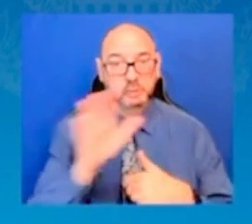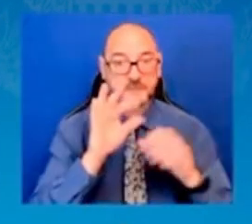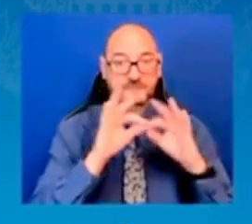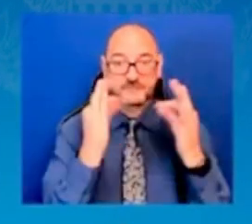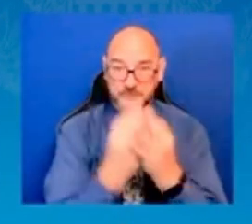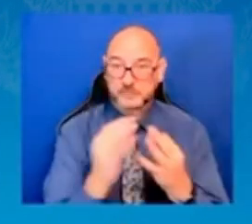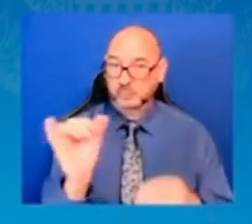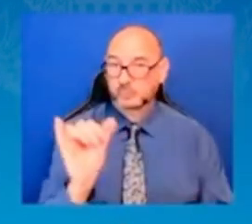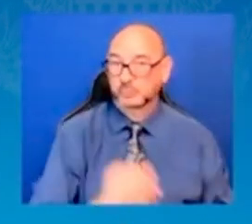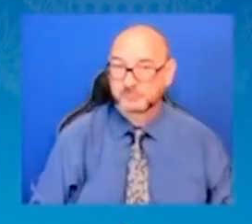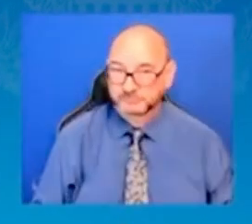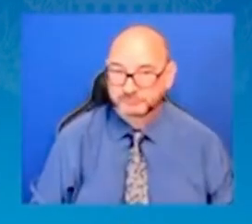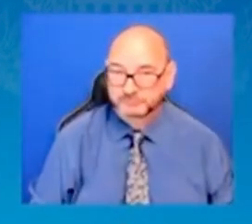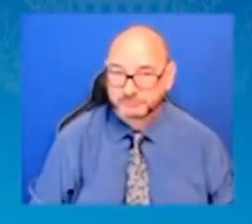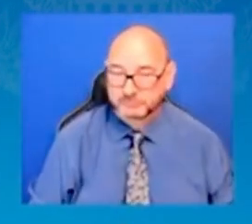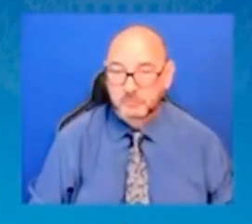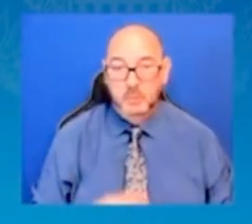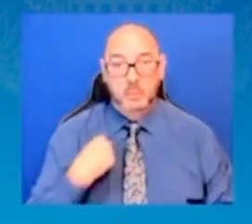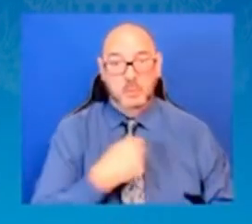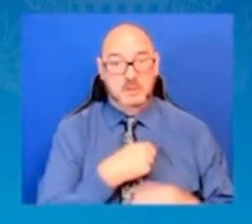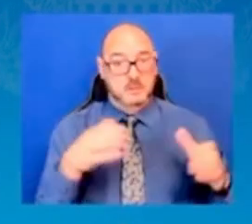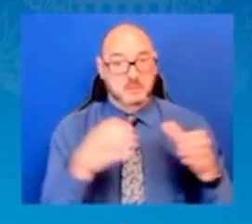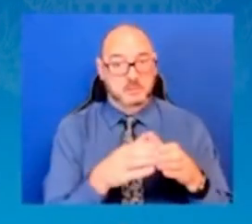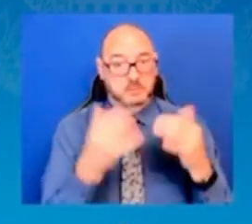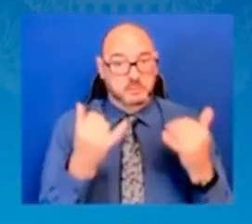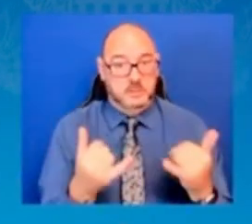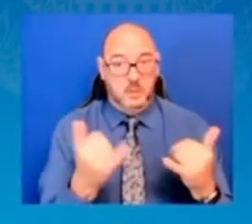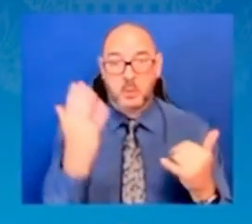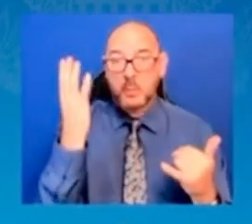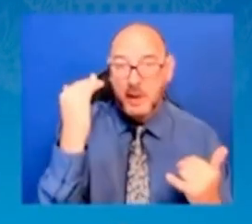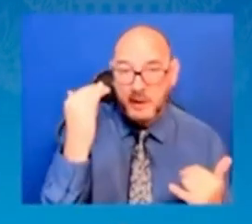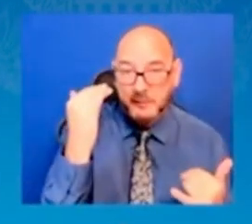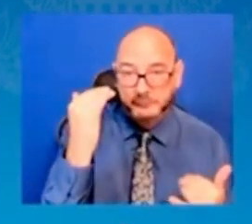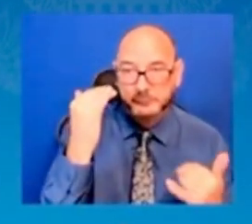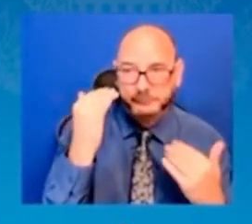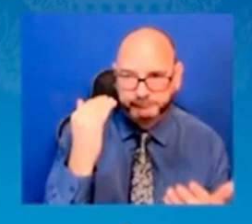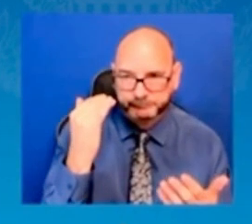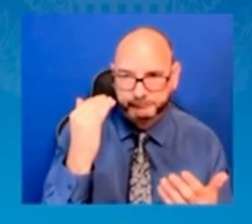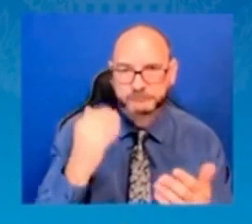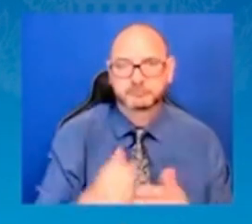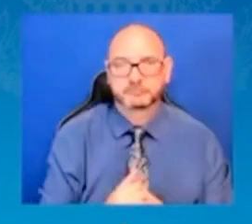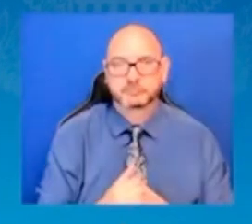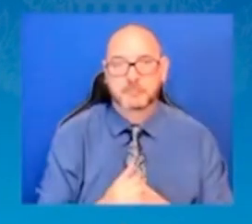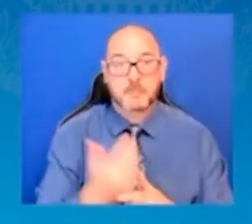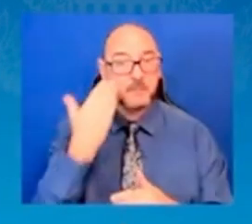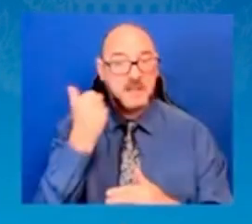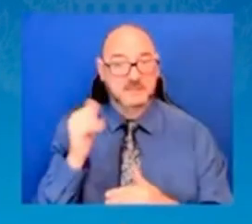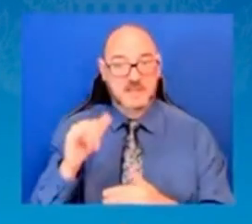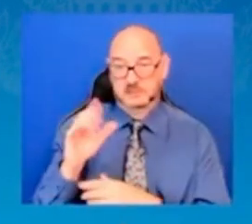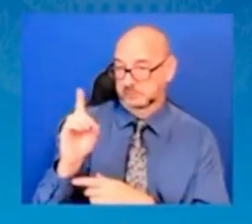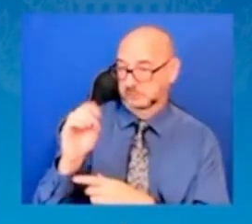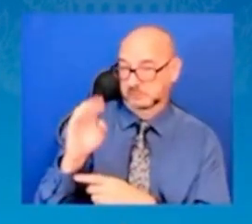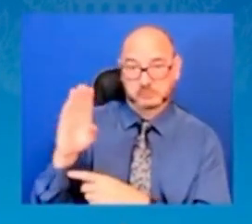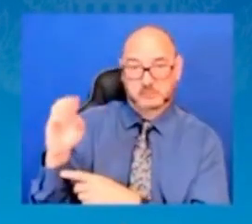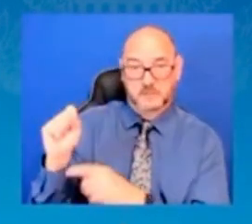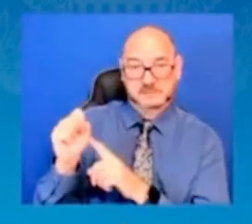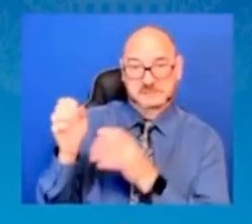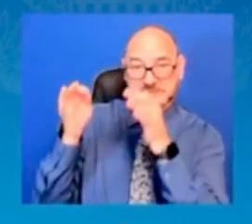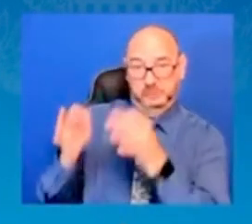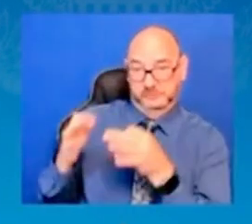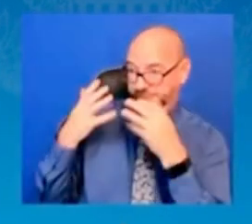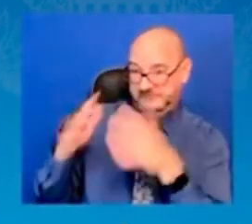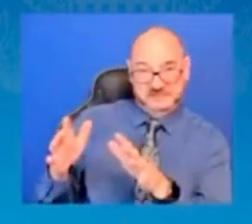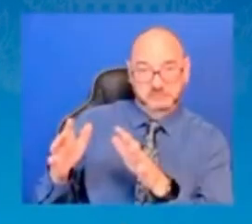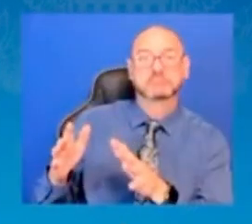we convene today because post the Dobbs decision, we are now in a situation